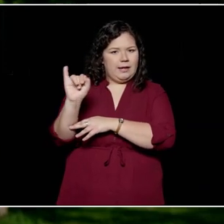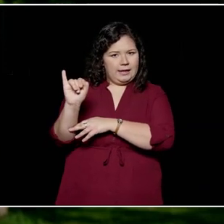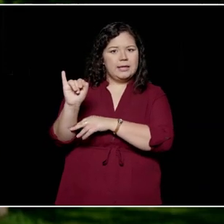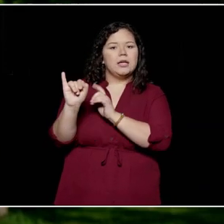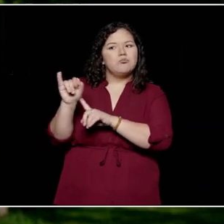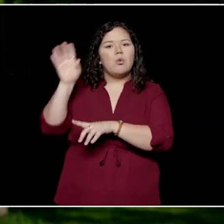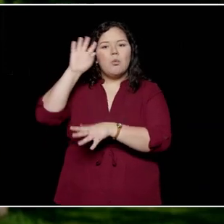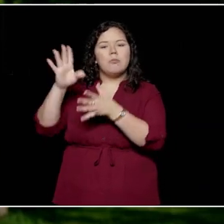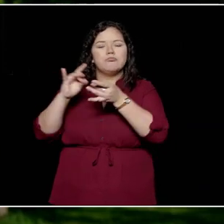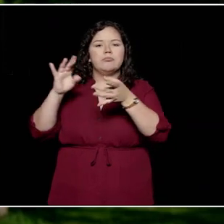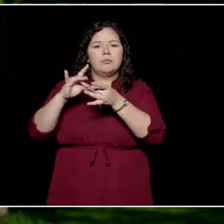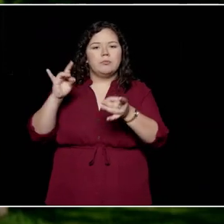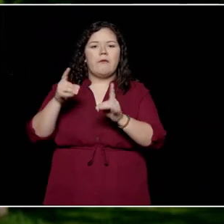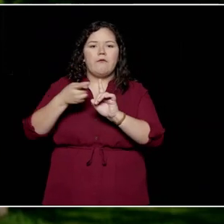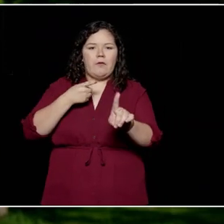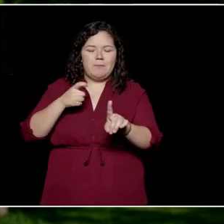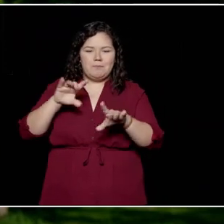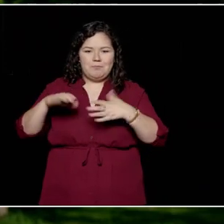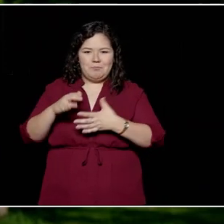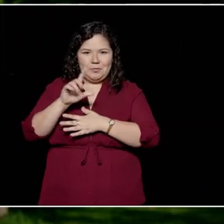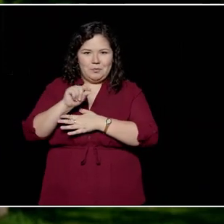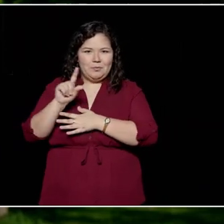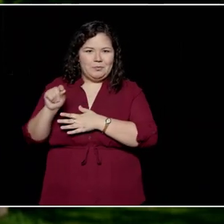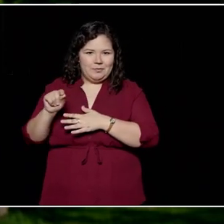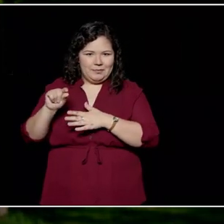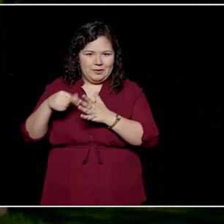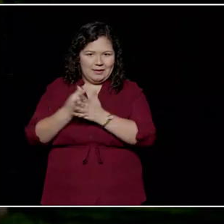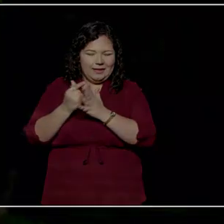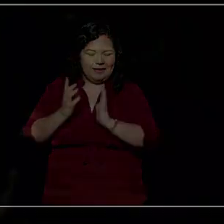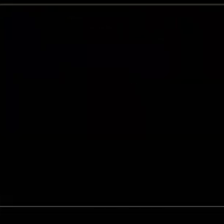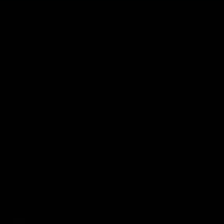Njoki Maburu, who is also a member of the graduating class.